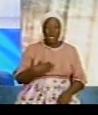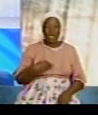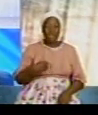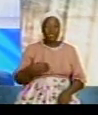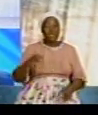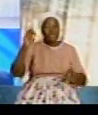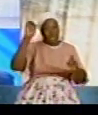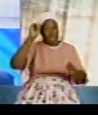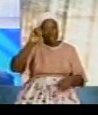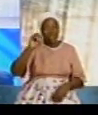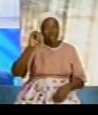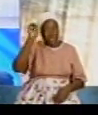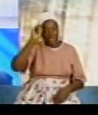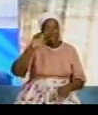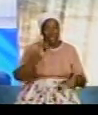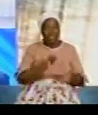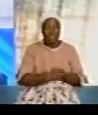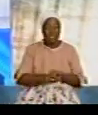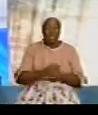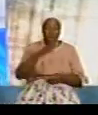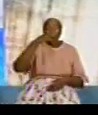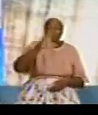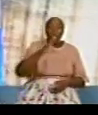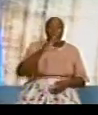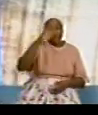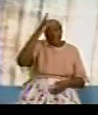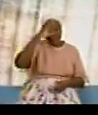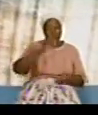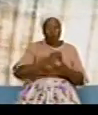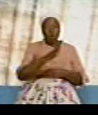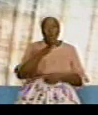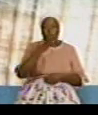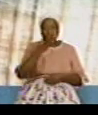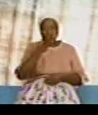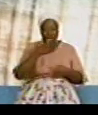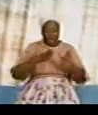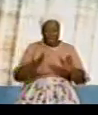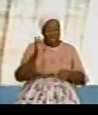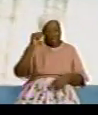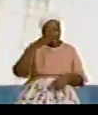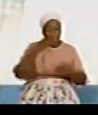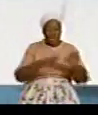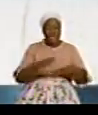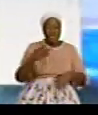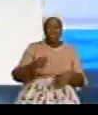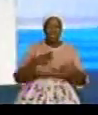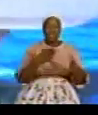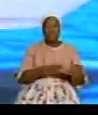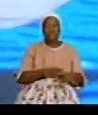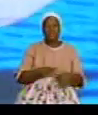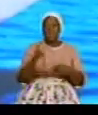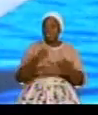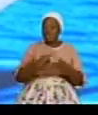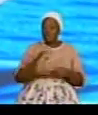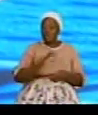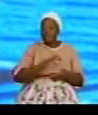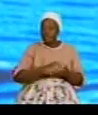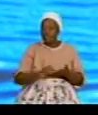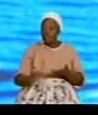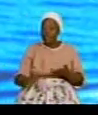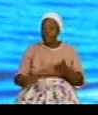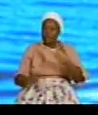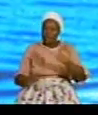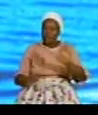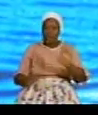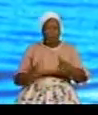that curseth father or mother, let him die the death. In verse 5,